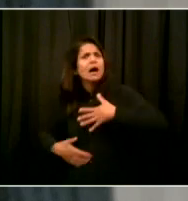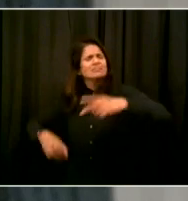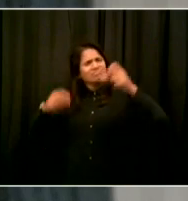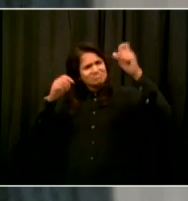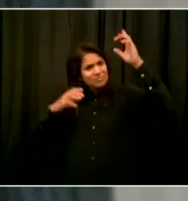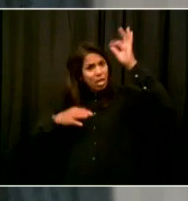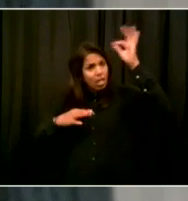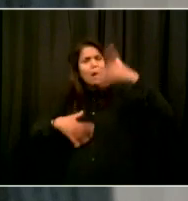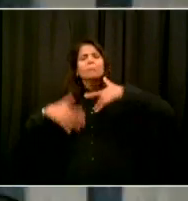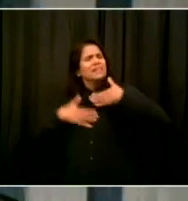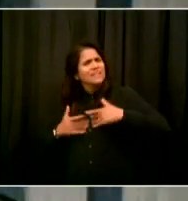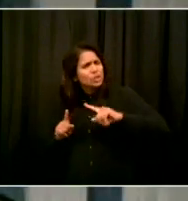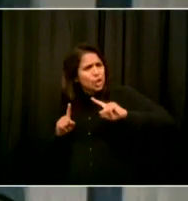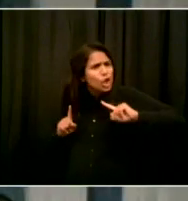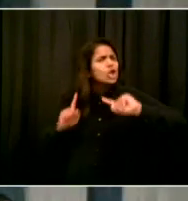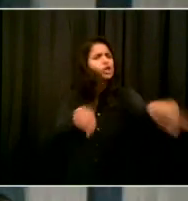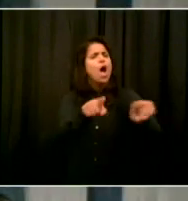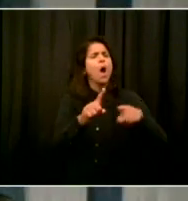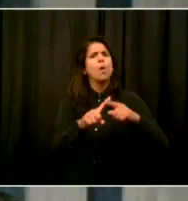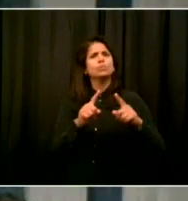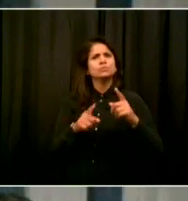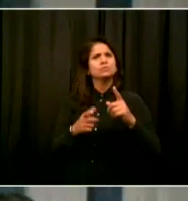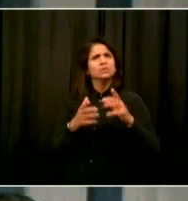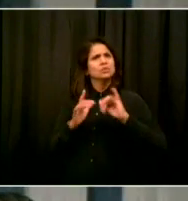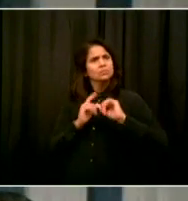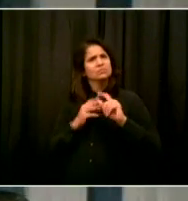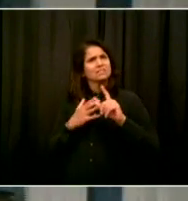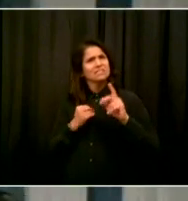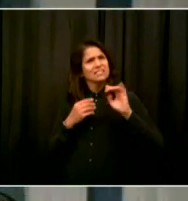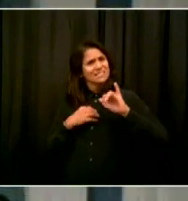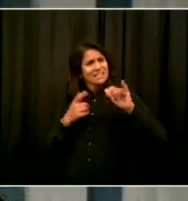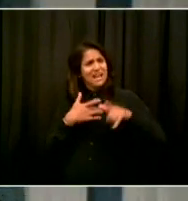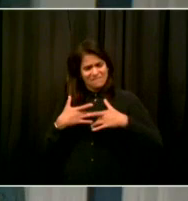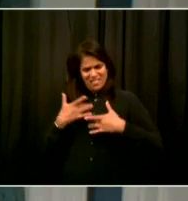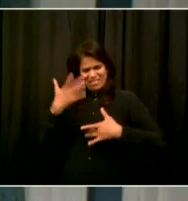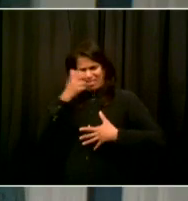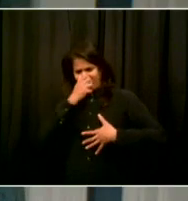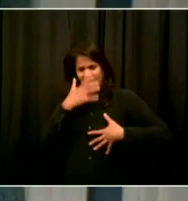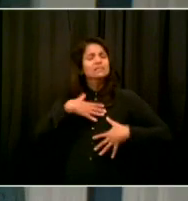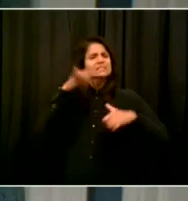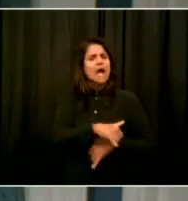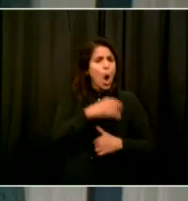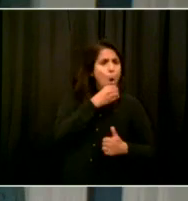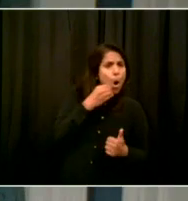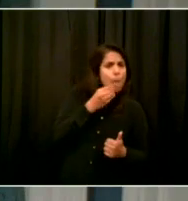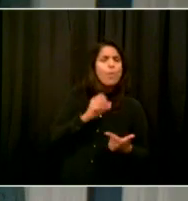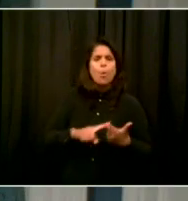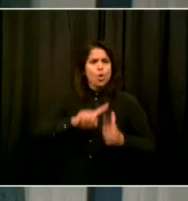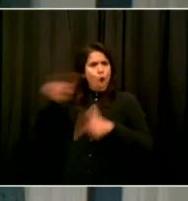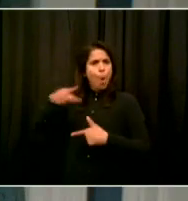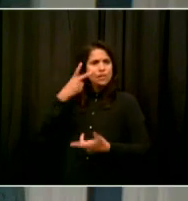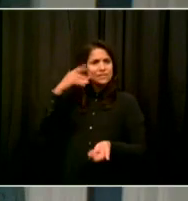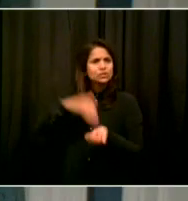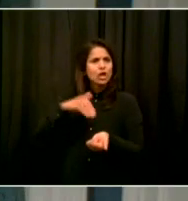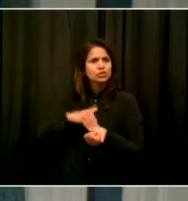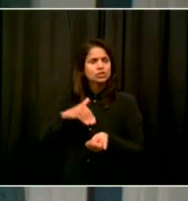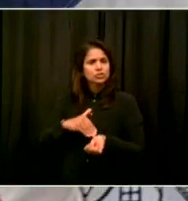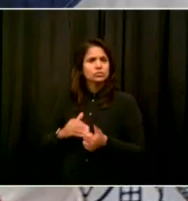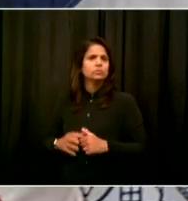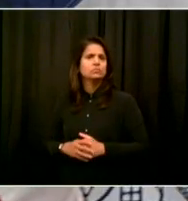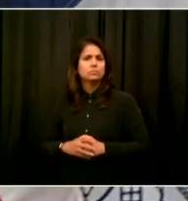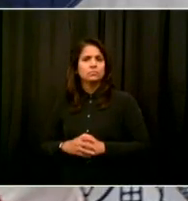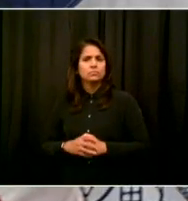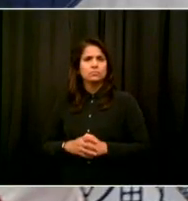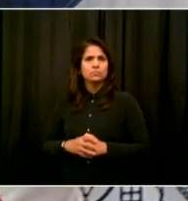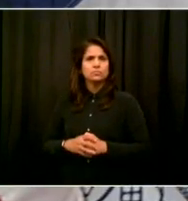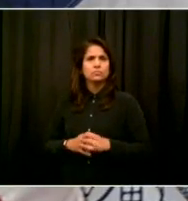out. Thank you, Mr. Mayor. Thank you, Dr. Choksi. 6 feet and a mask. That says so much, that simple phrase, and that